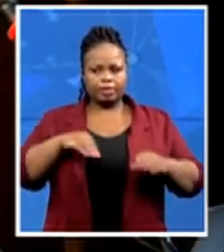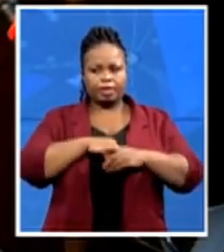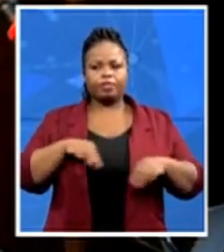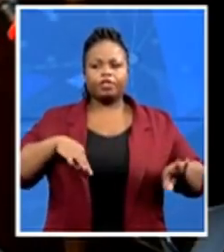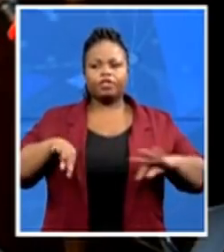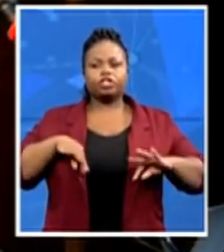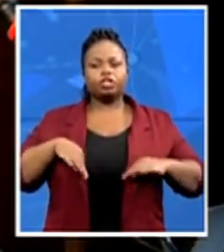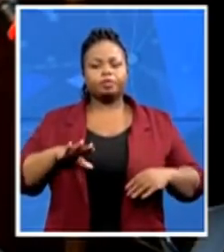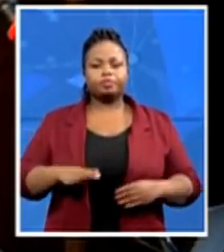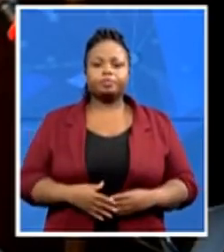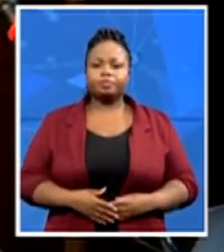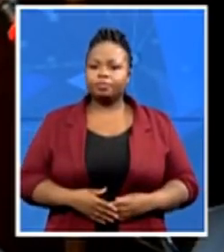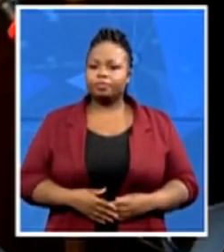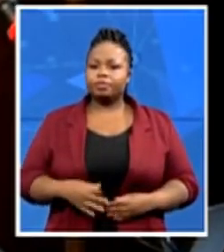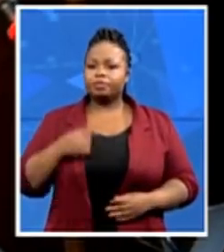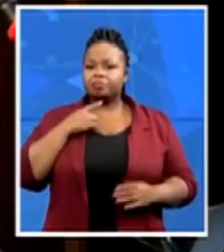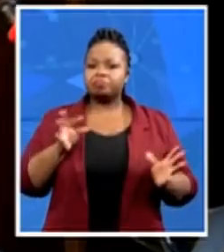several million rand.